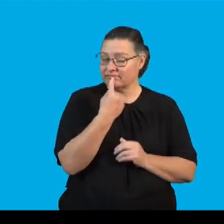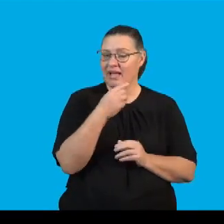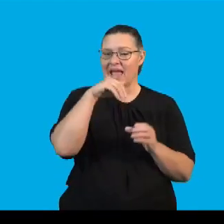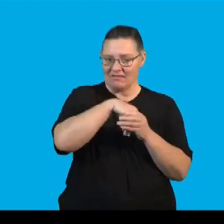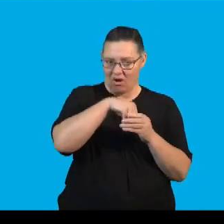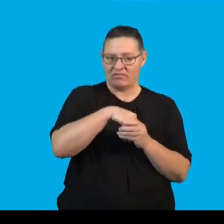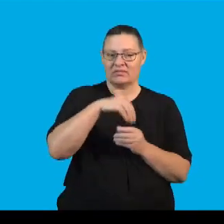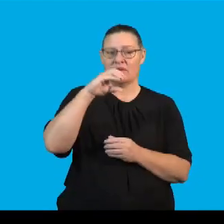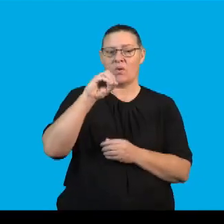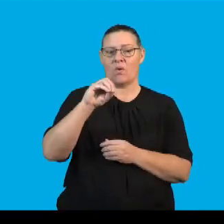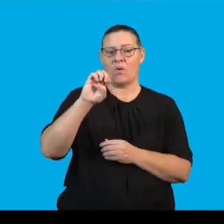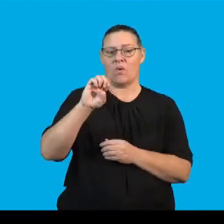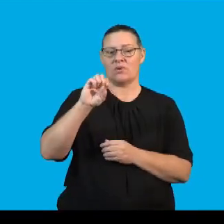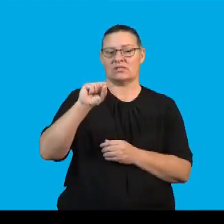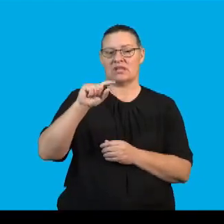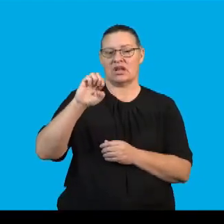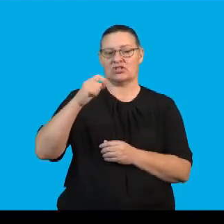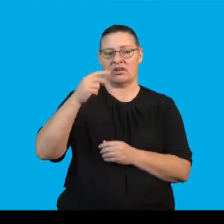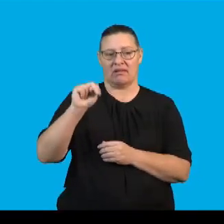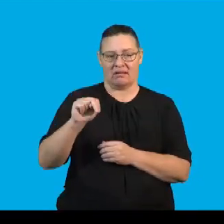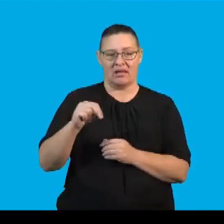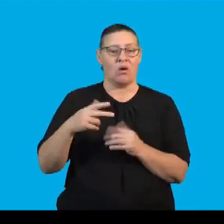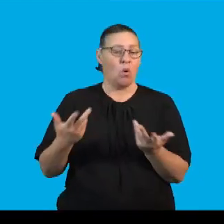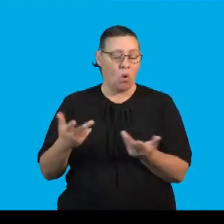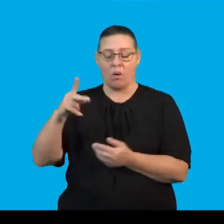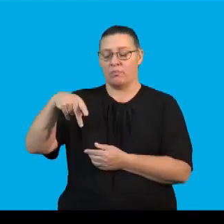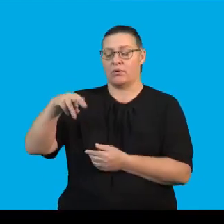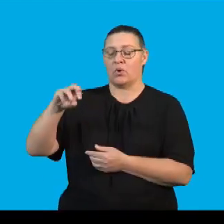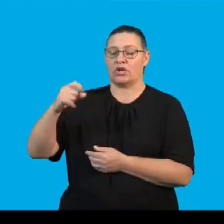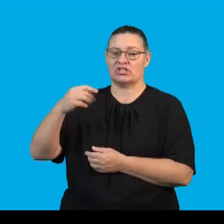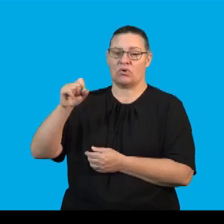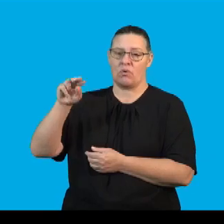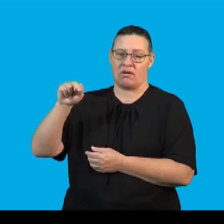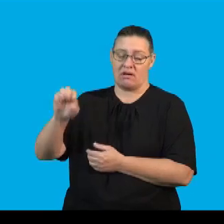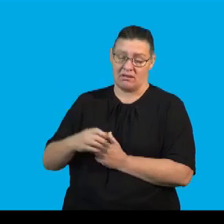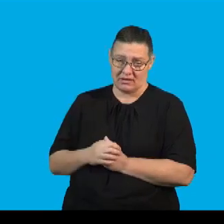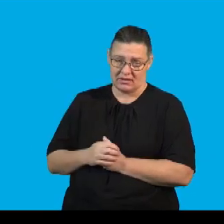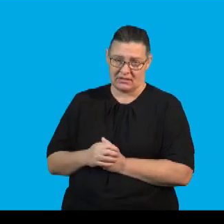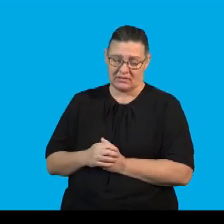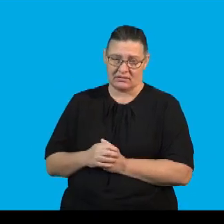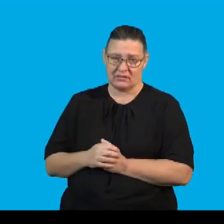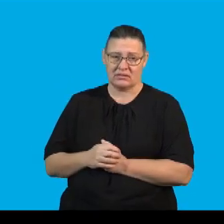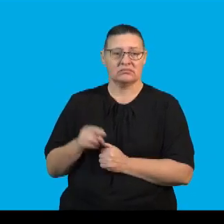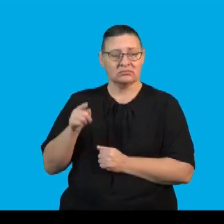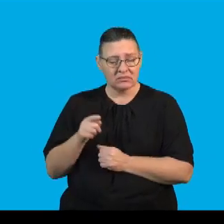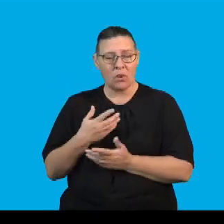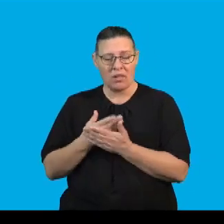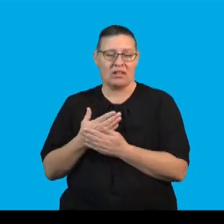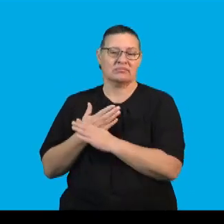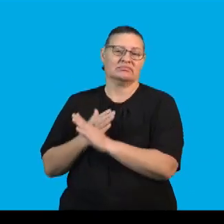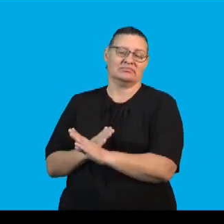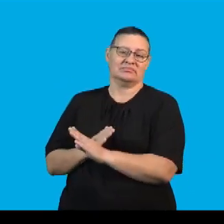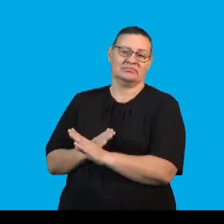contain estrogen or progesterone. And the presence of estrogen and progesterone will